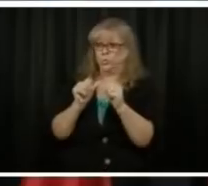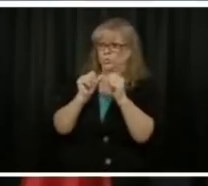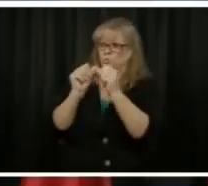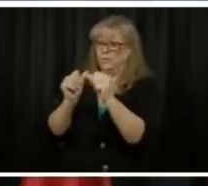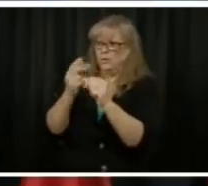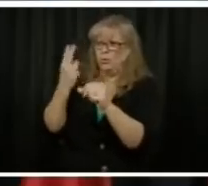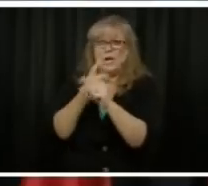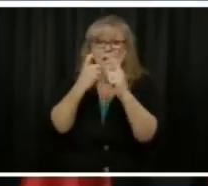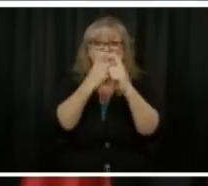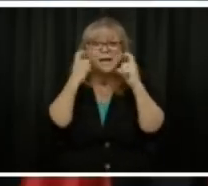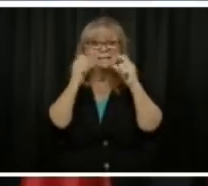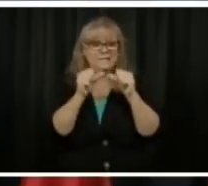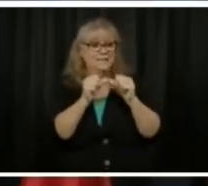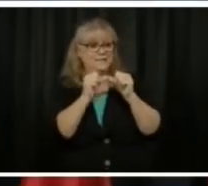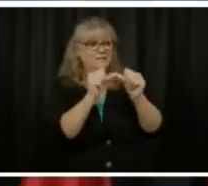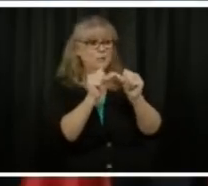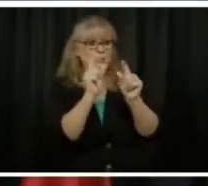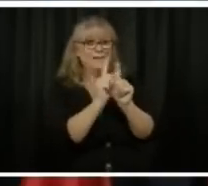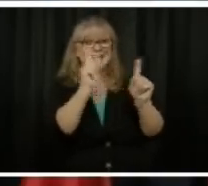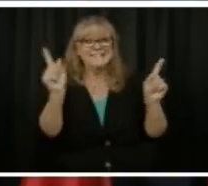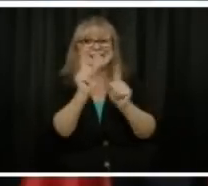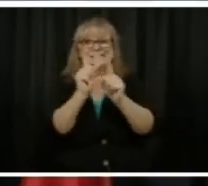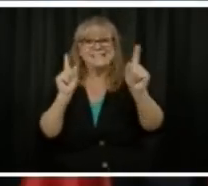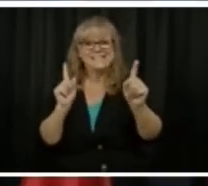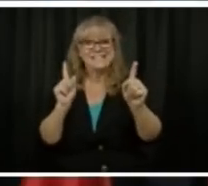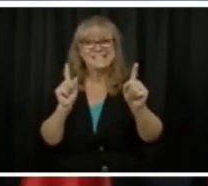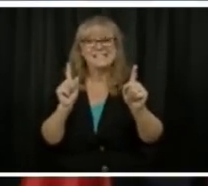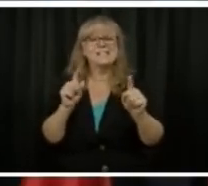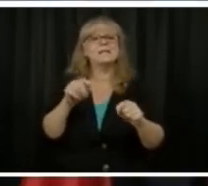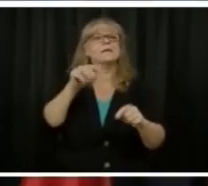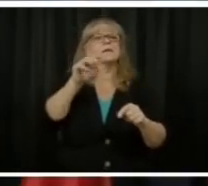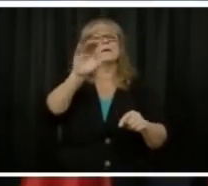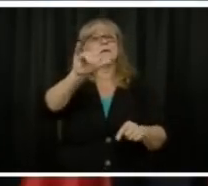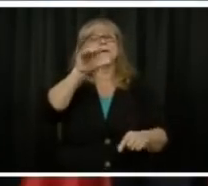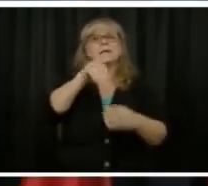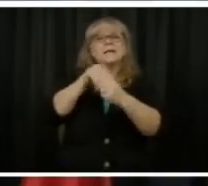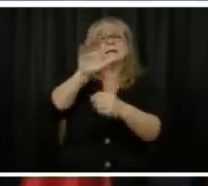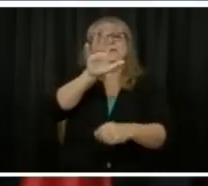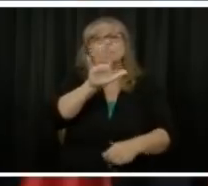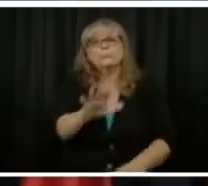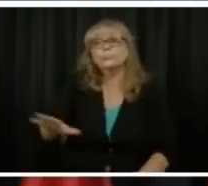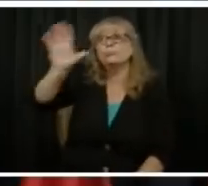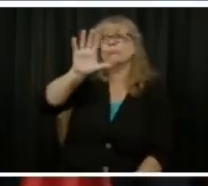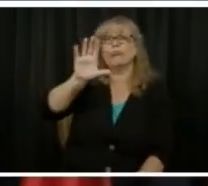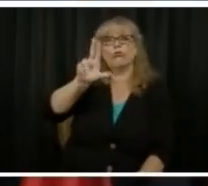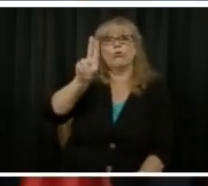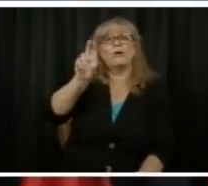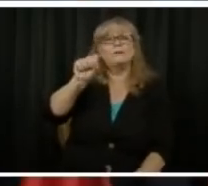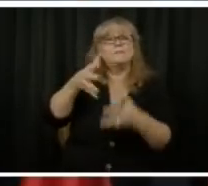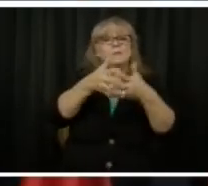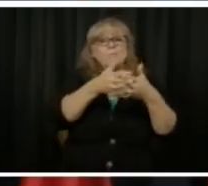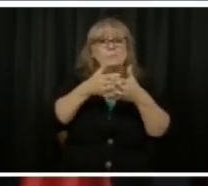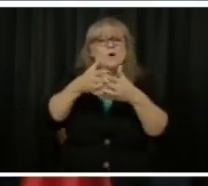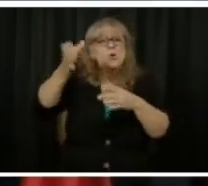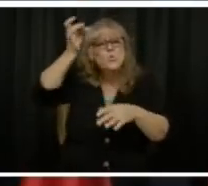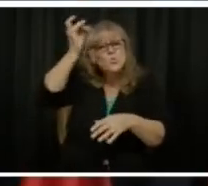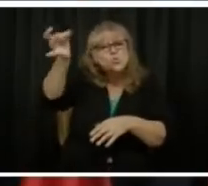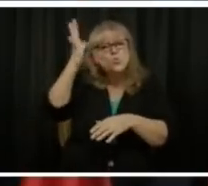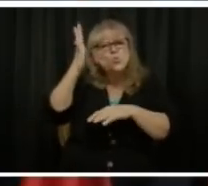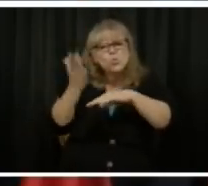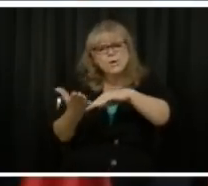seeing distressing trends, worse in a number of states than here. But we are no exception to the national trend. We